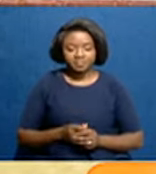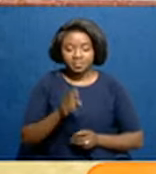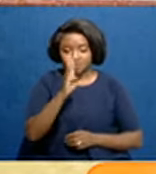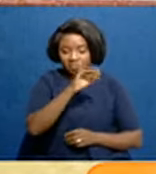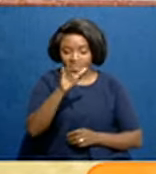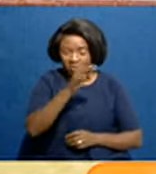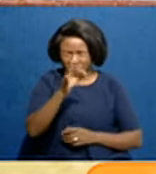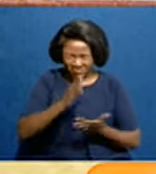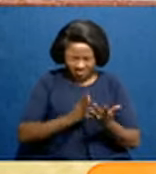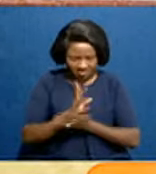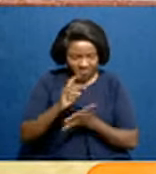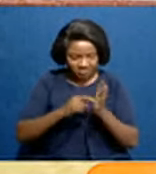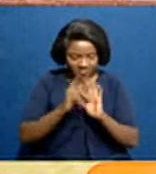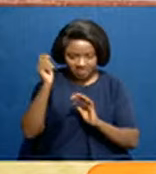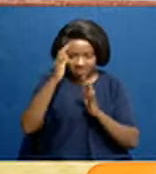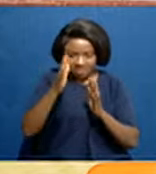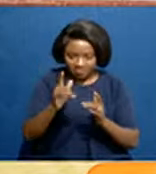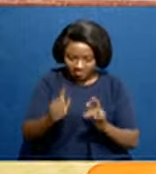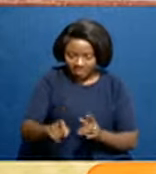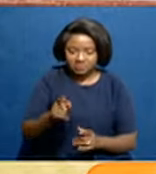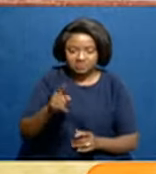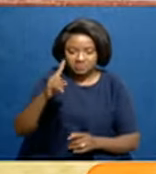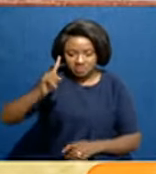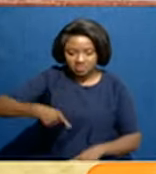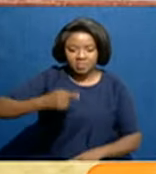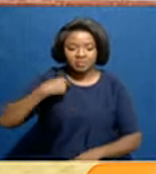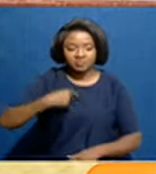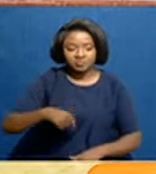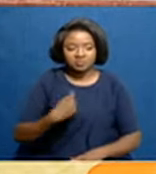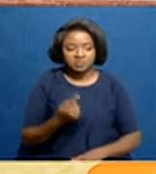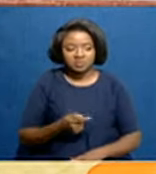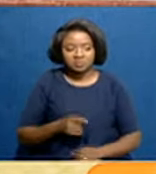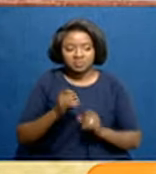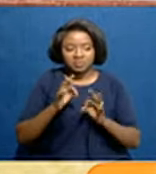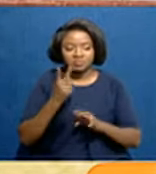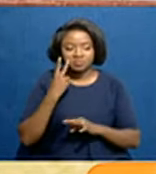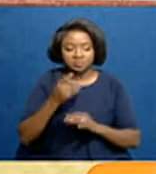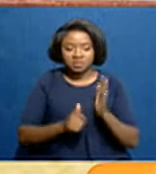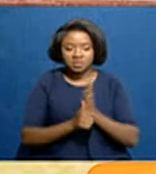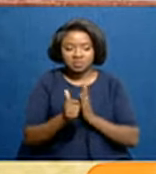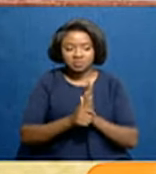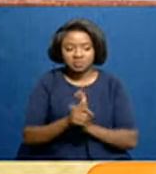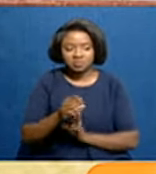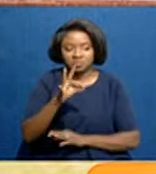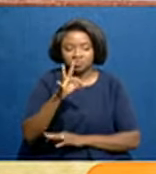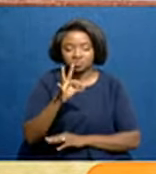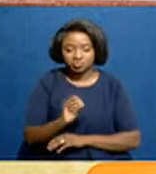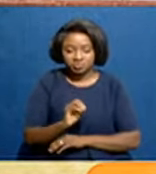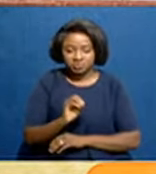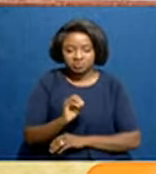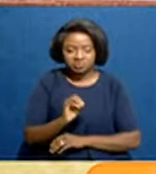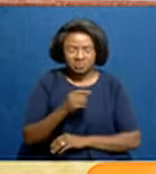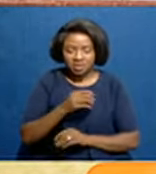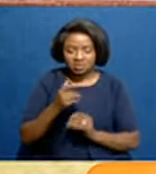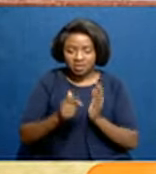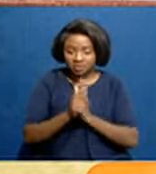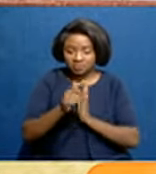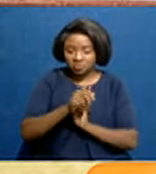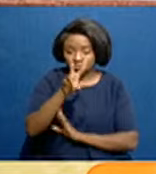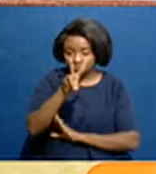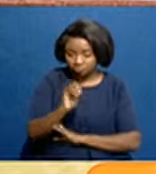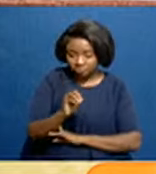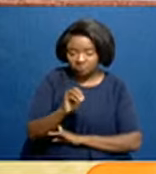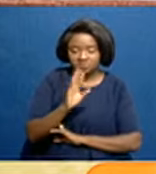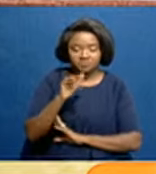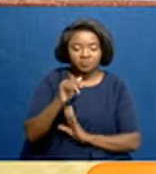themselves. Yeah. And even when you go through Article 20 of the Constitution, the framers of our Constitution were